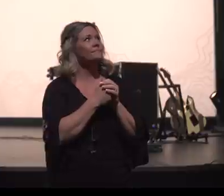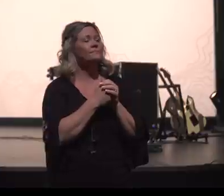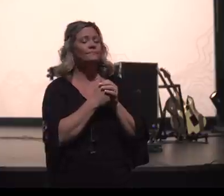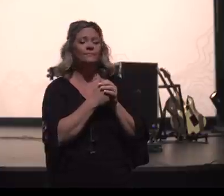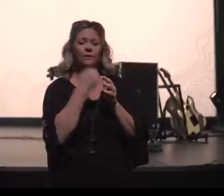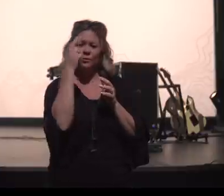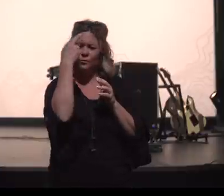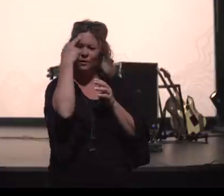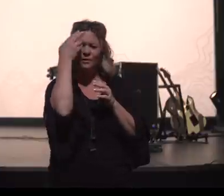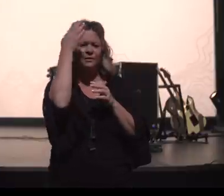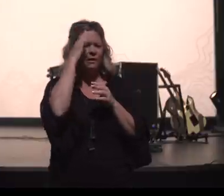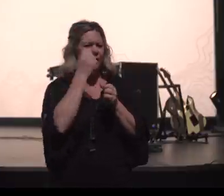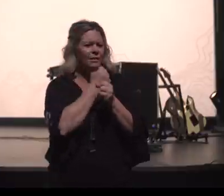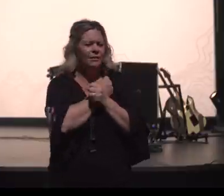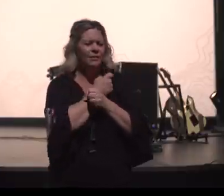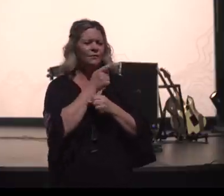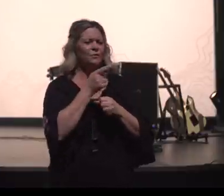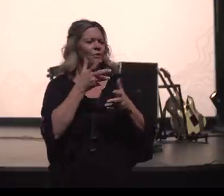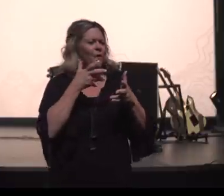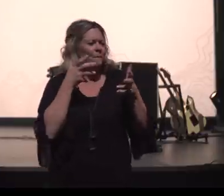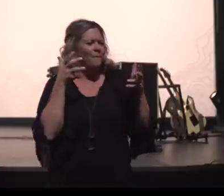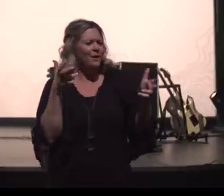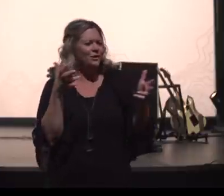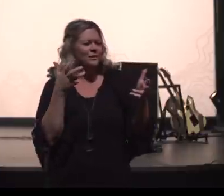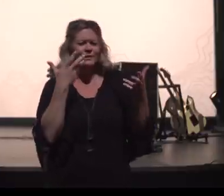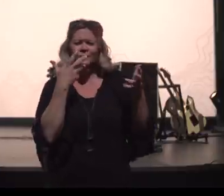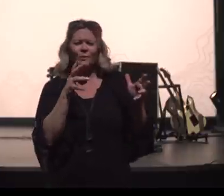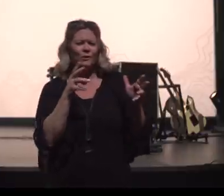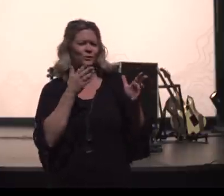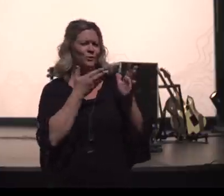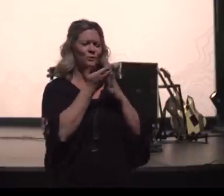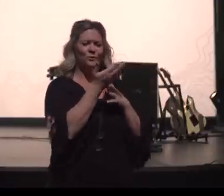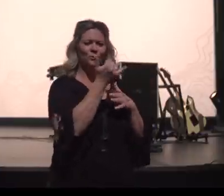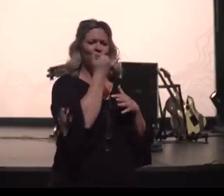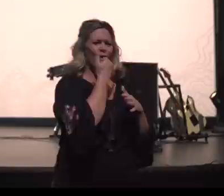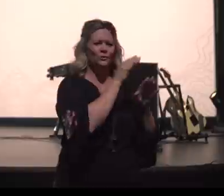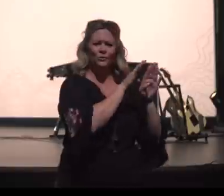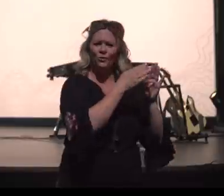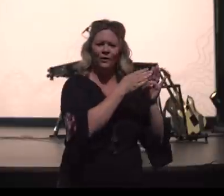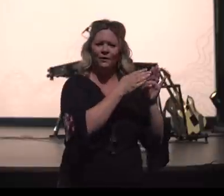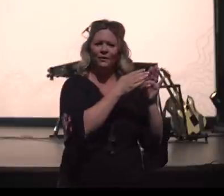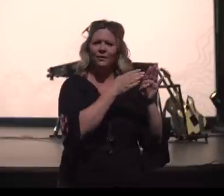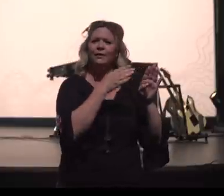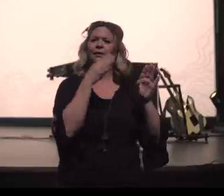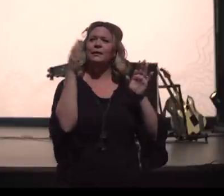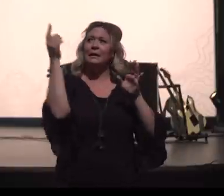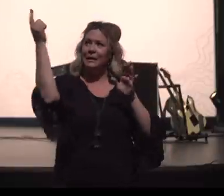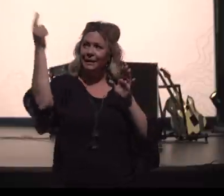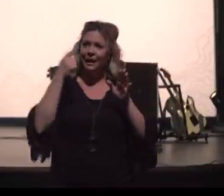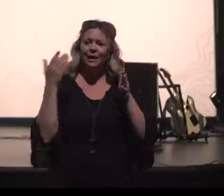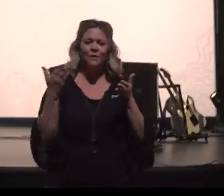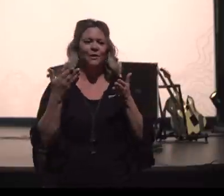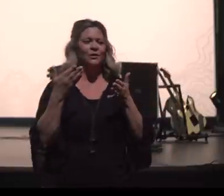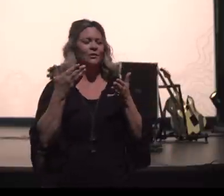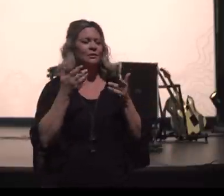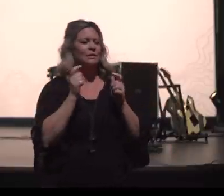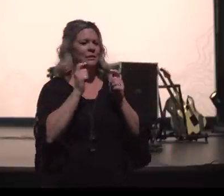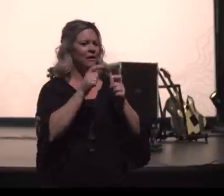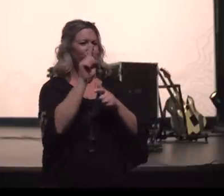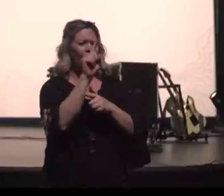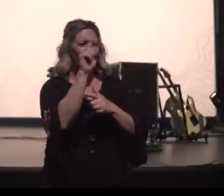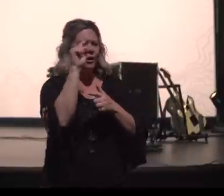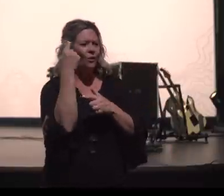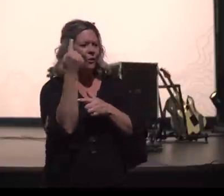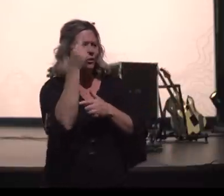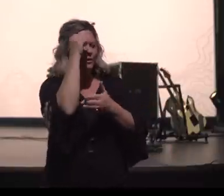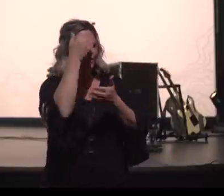you ever realize that God loves you that much? He doesn't want you running through the wrong door. What did he come to do? He came to give his son, his one and only